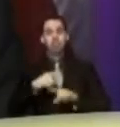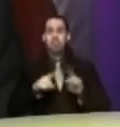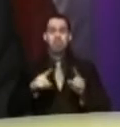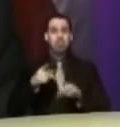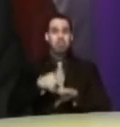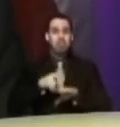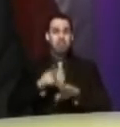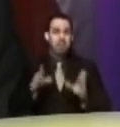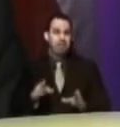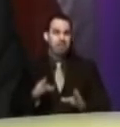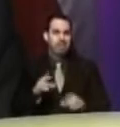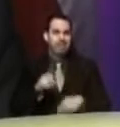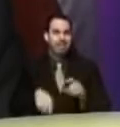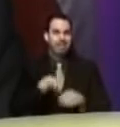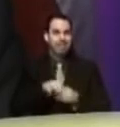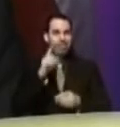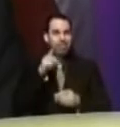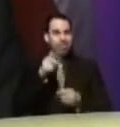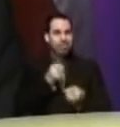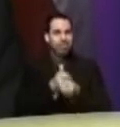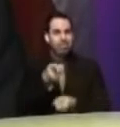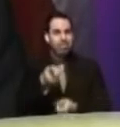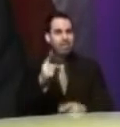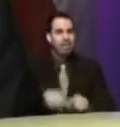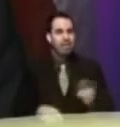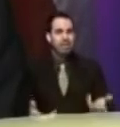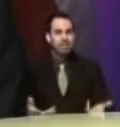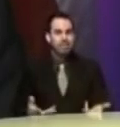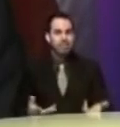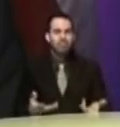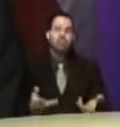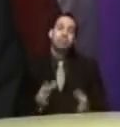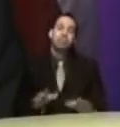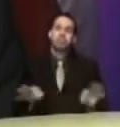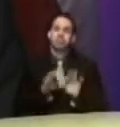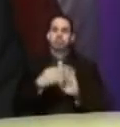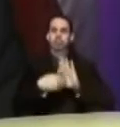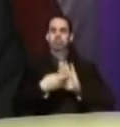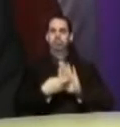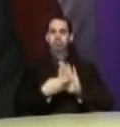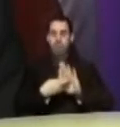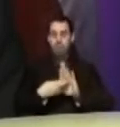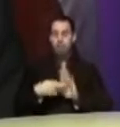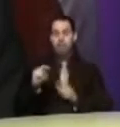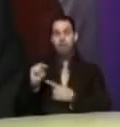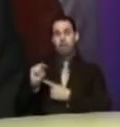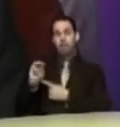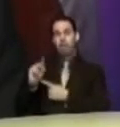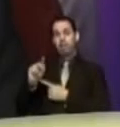vote for you in the presidential run. Well, they can play a very key role in the nominating process, and